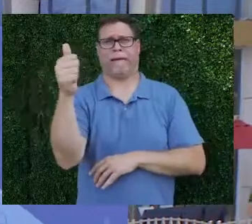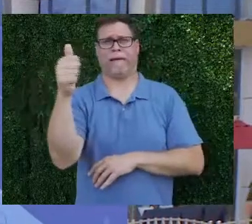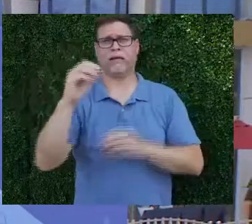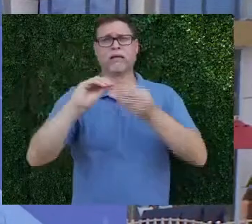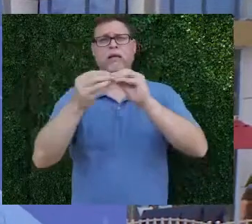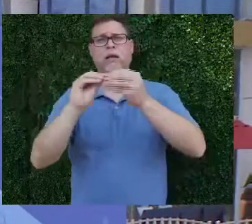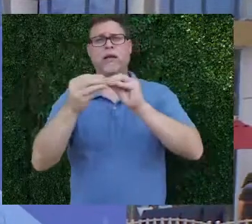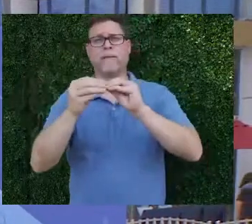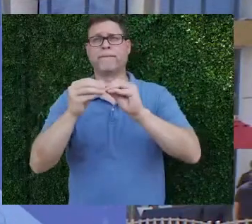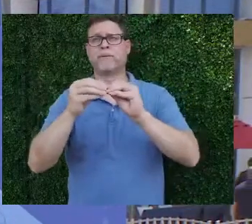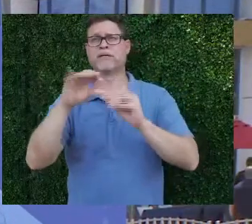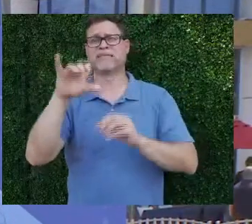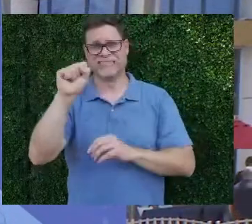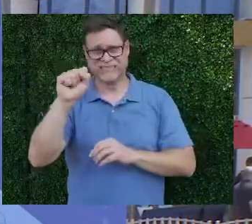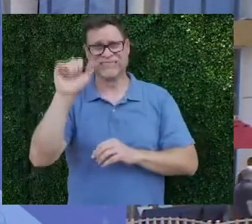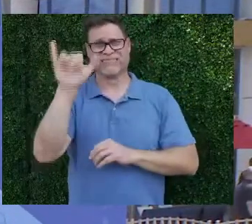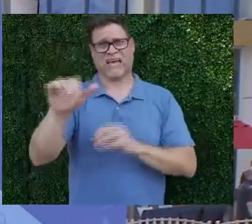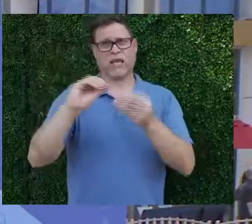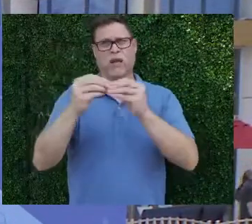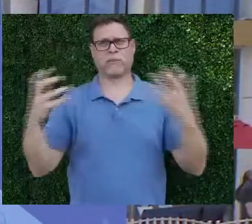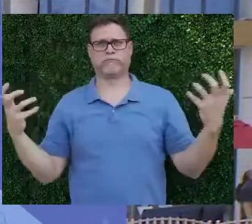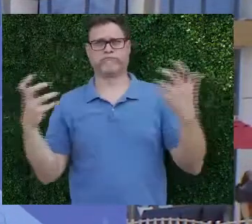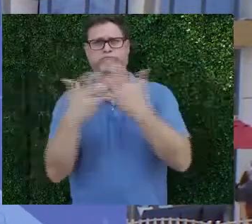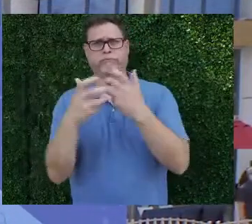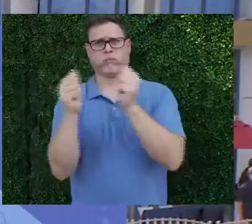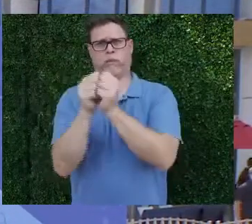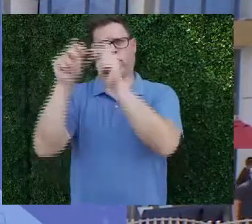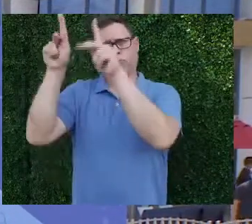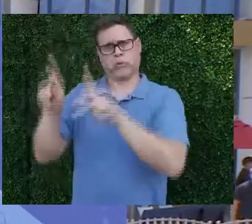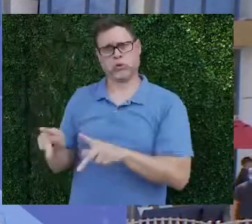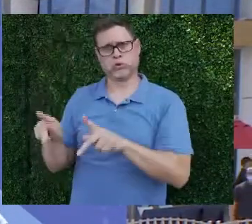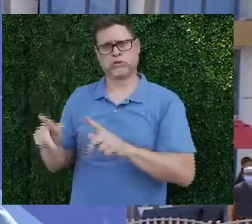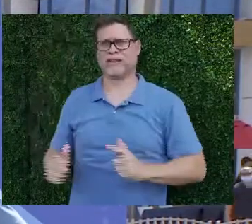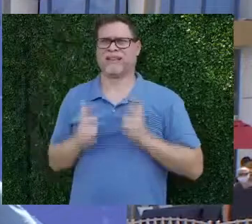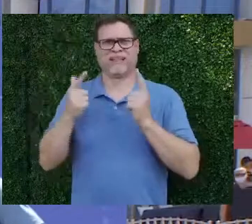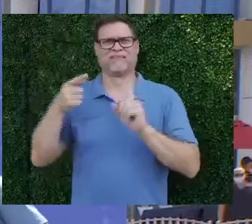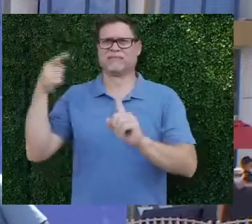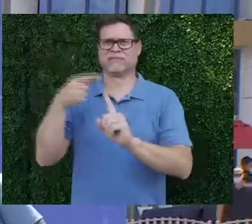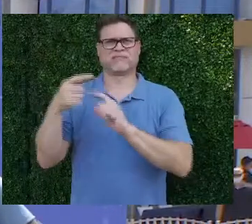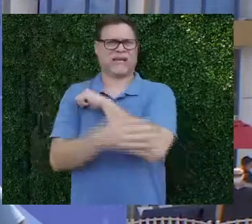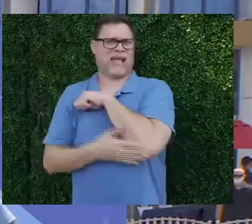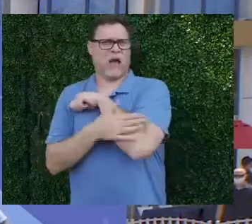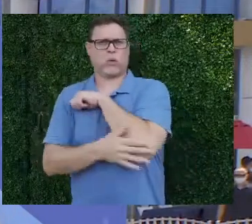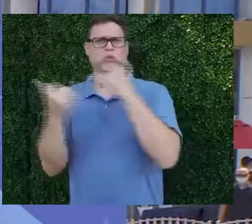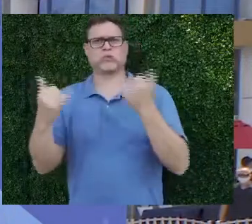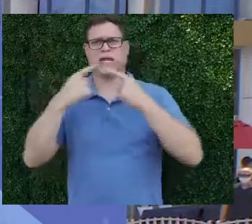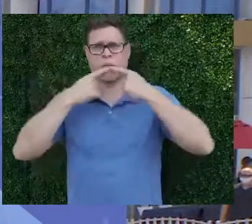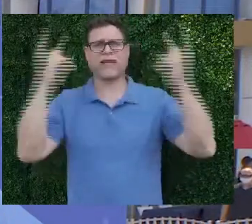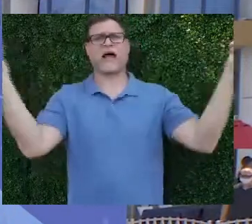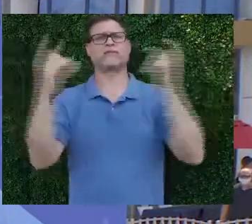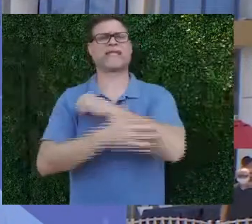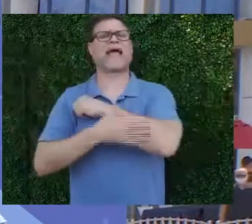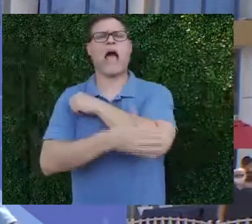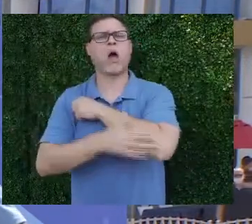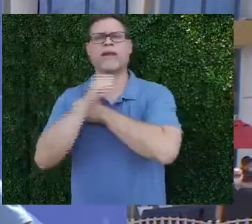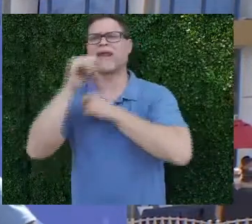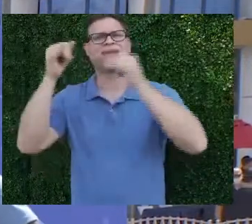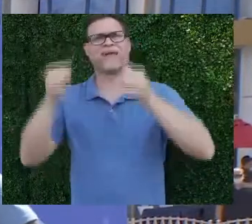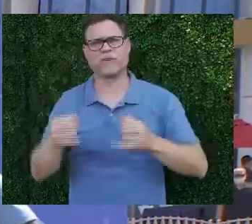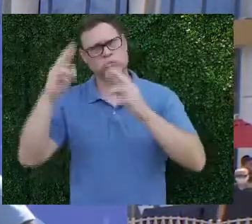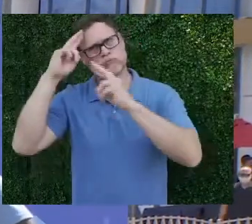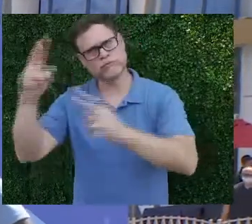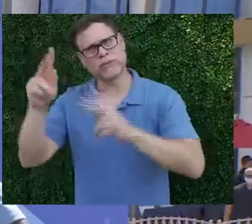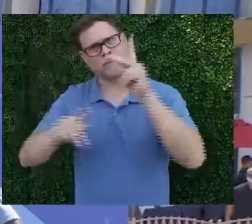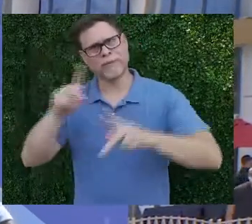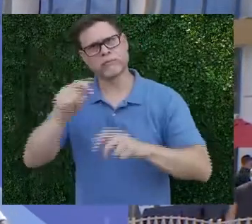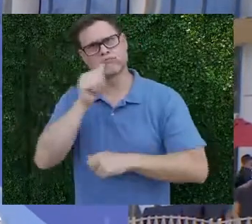number is a number that coincides with an individual living in a particular county. Today, we'll announce the county, not the individual, because we respect